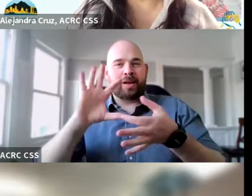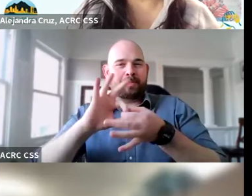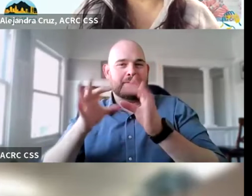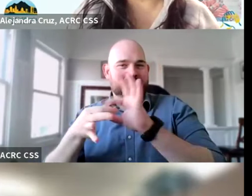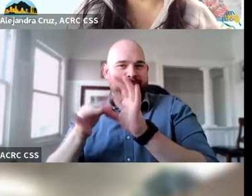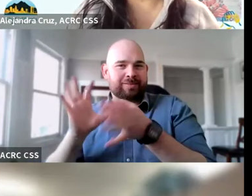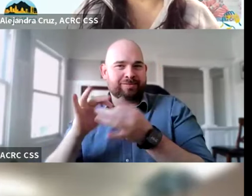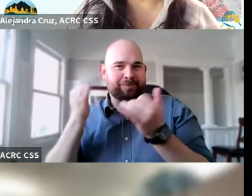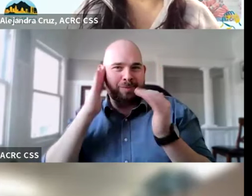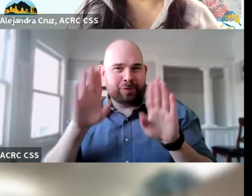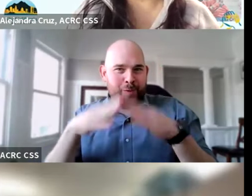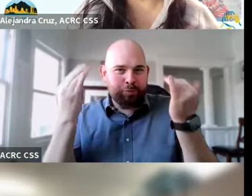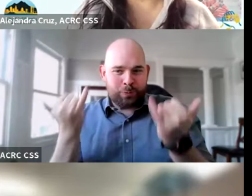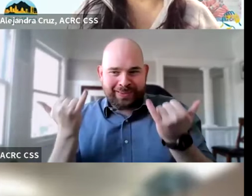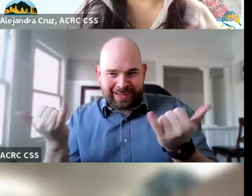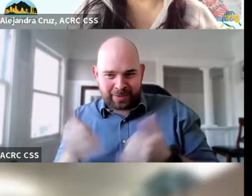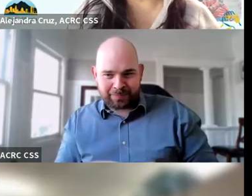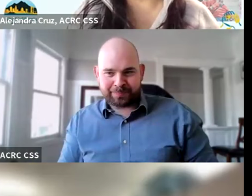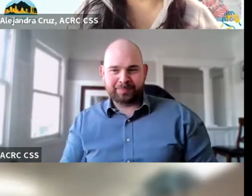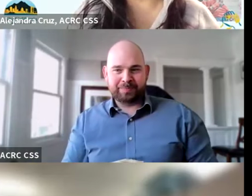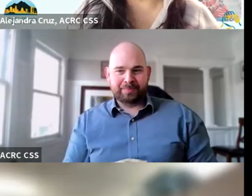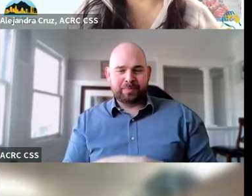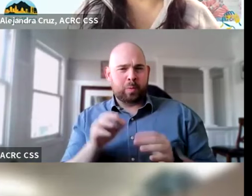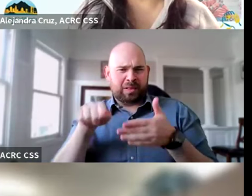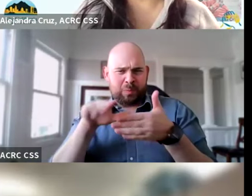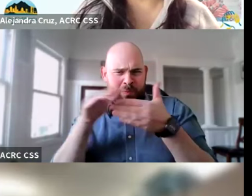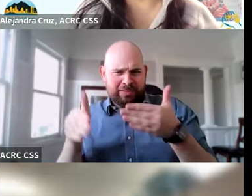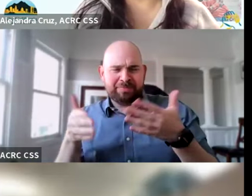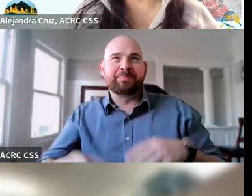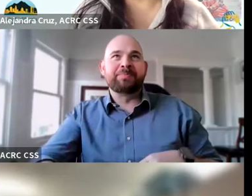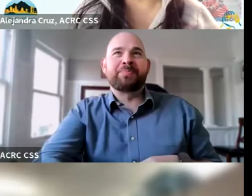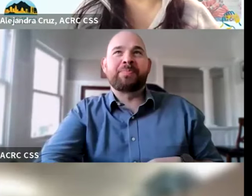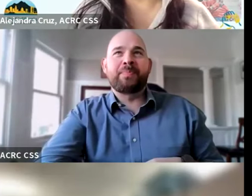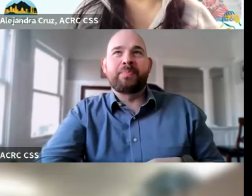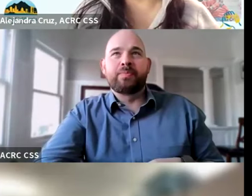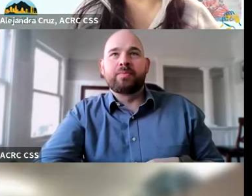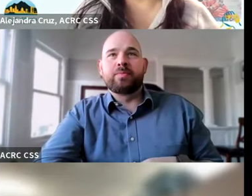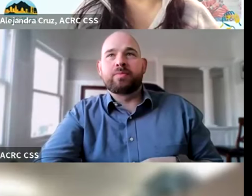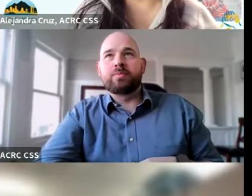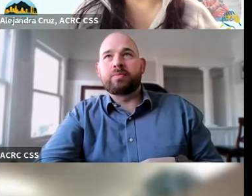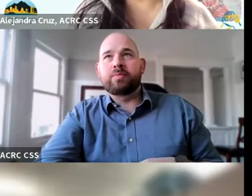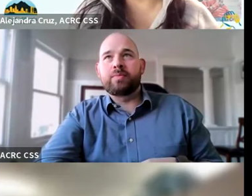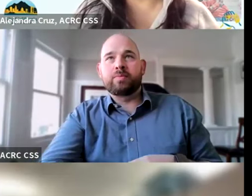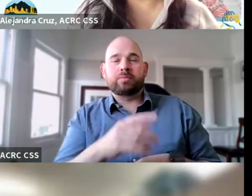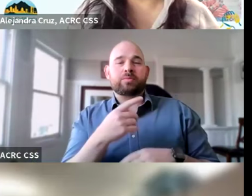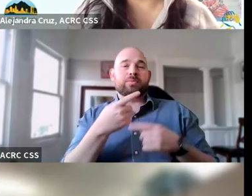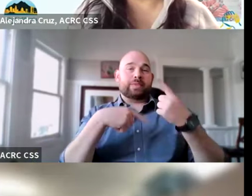Bowl. The other is for the Olympics that are going to be opening, I think, today or this